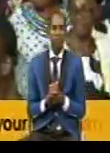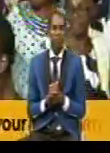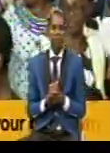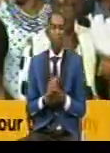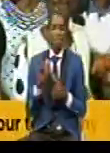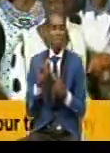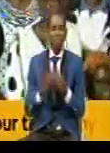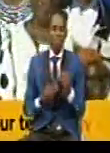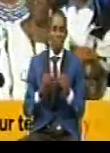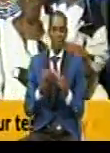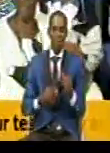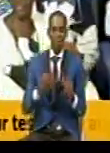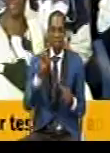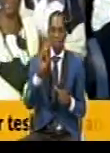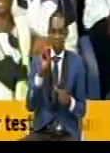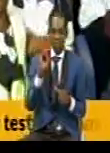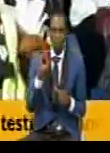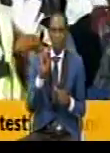will be verified,